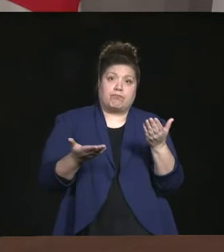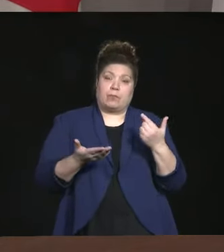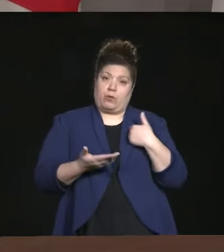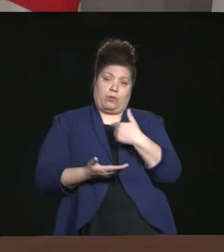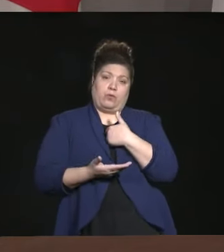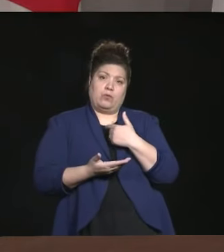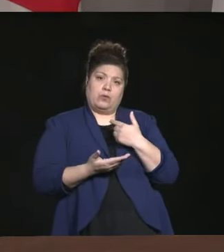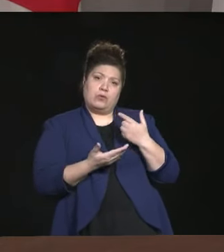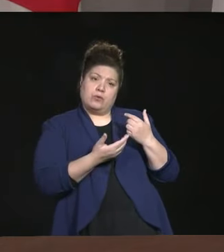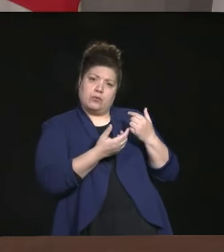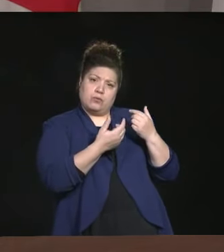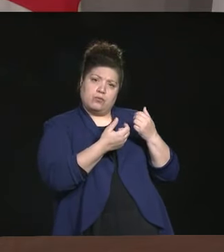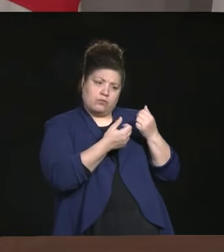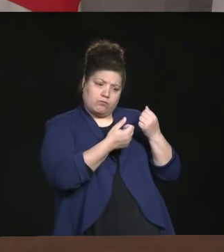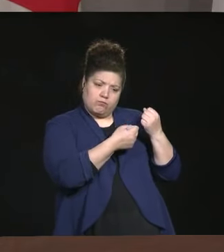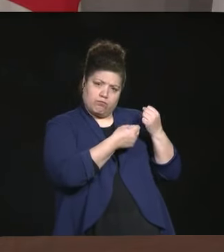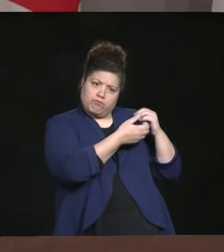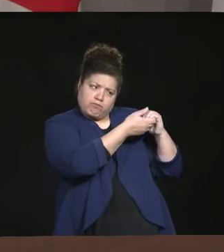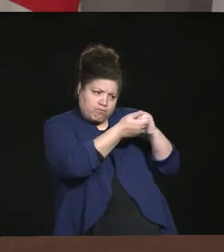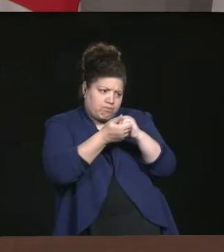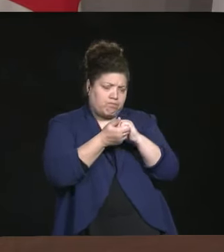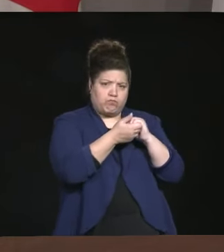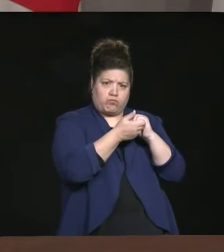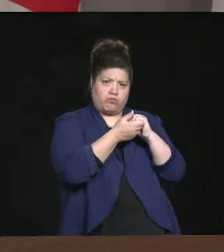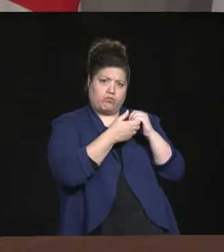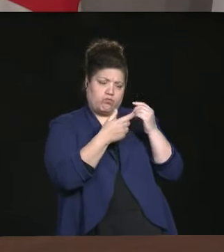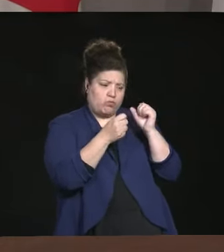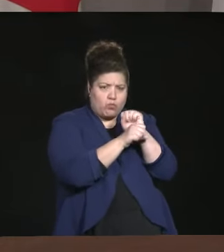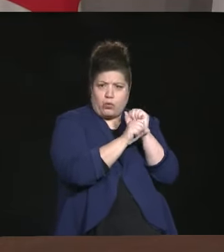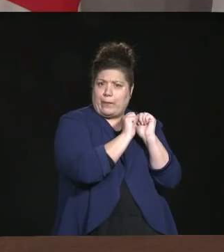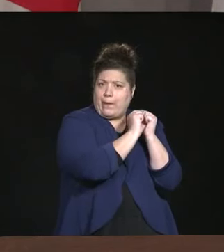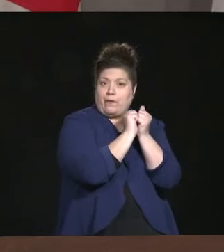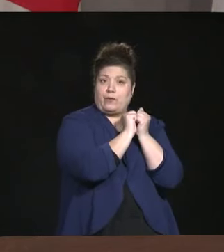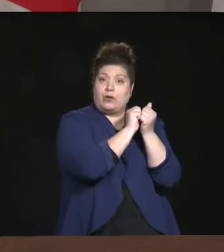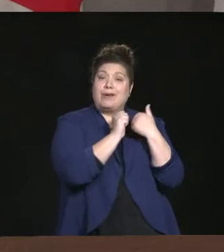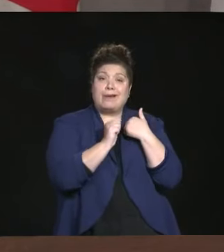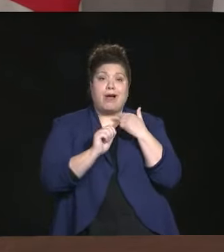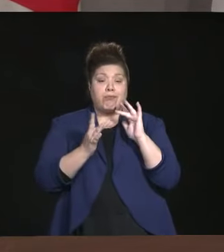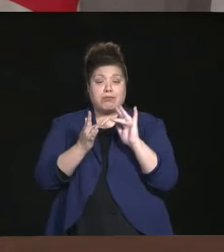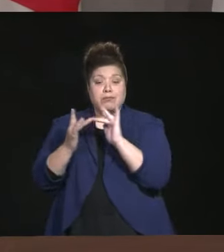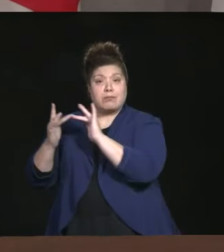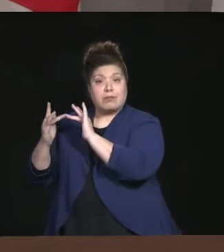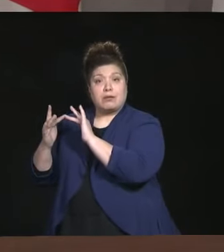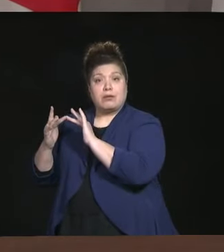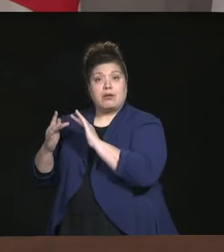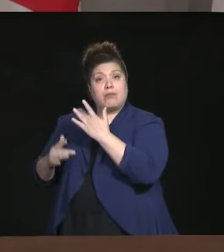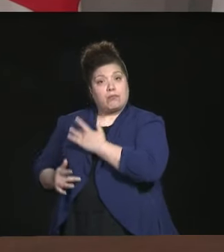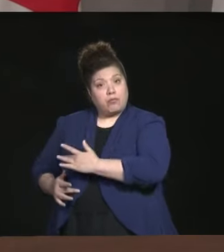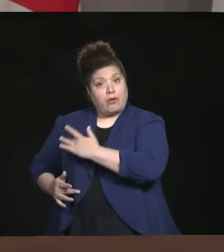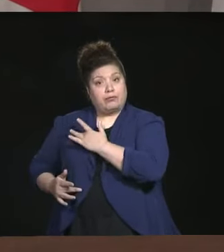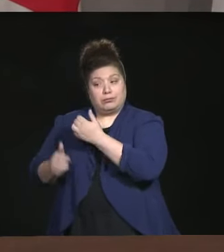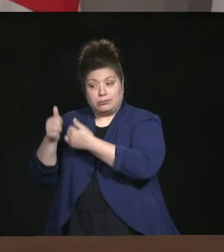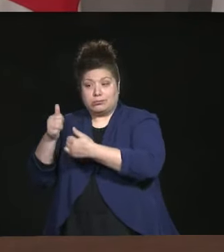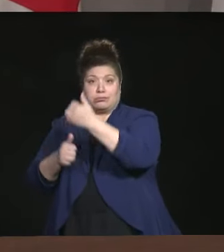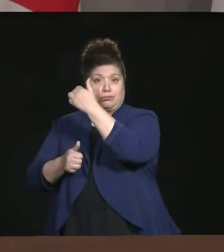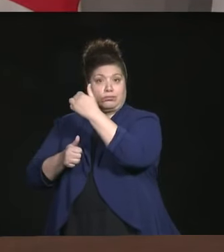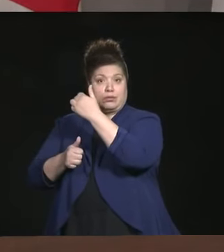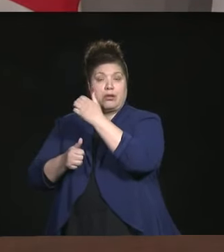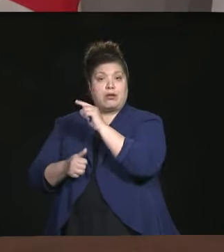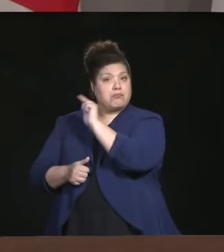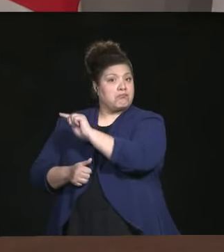times. I have reached out to my provincial and territorial counterparts to ensure that we have strong